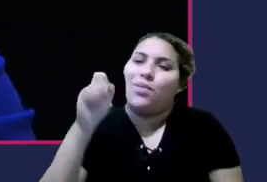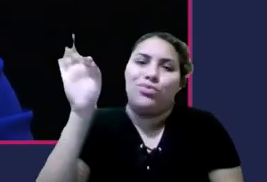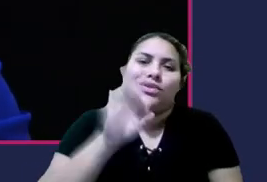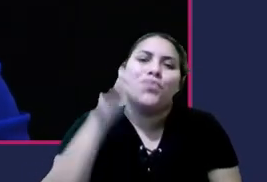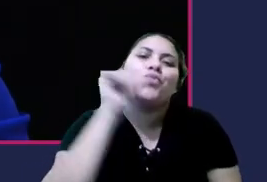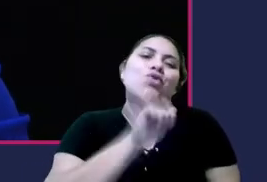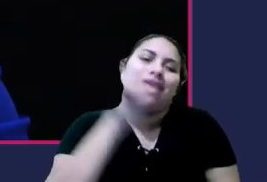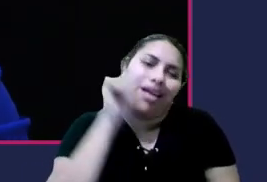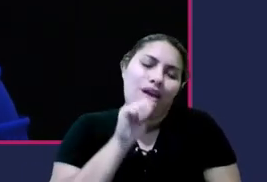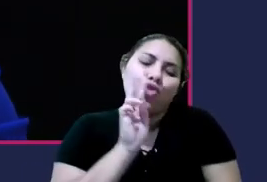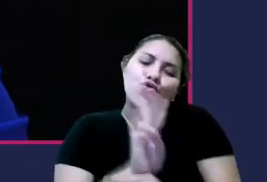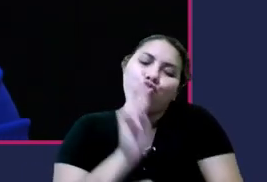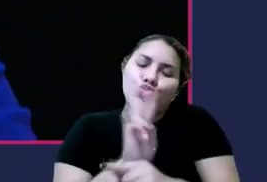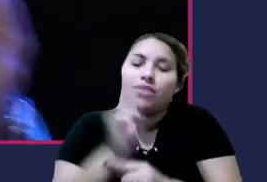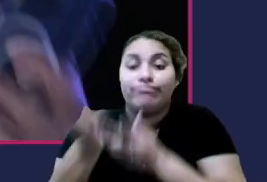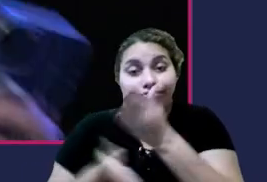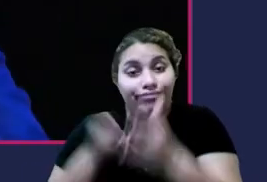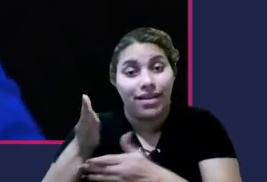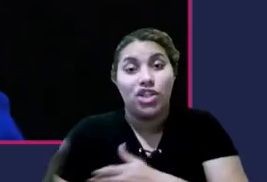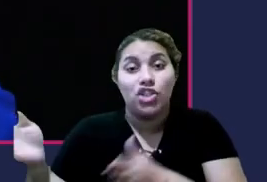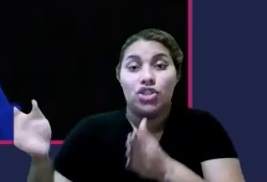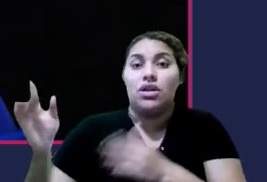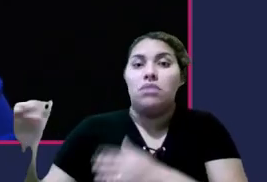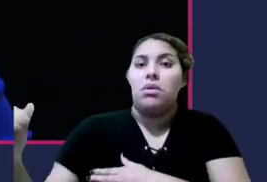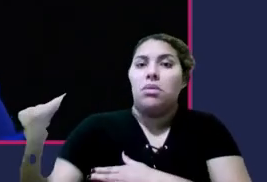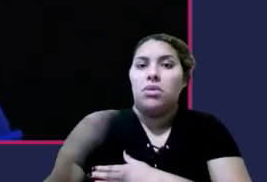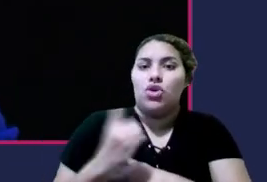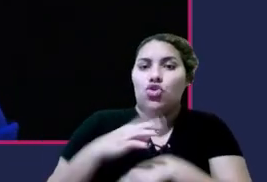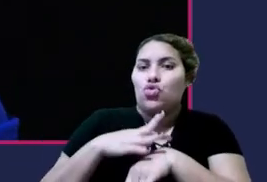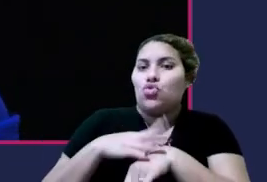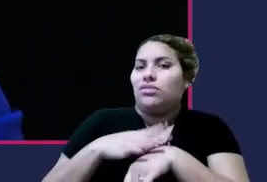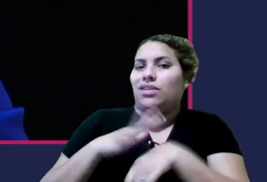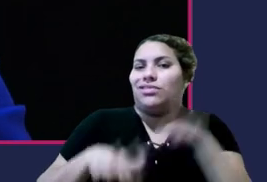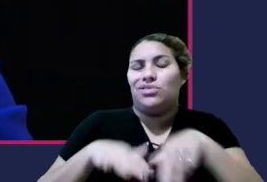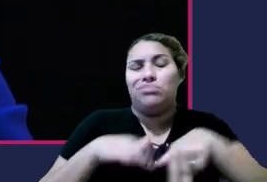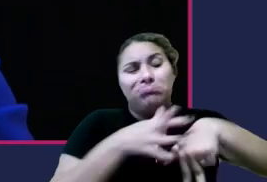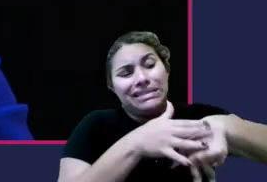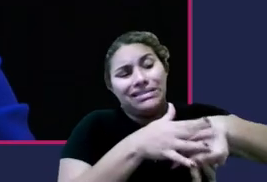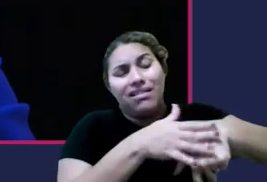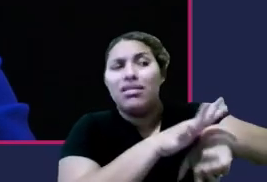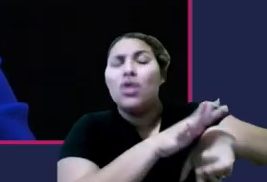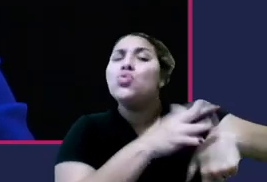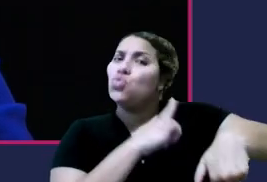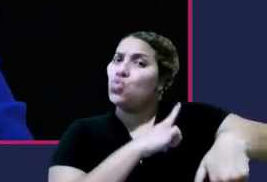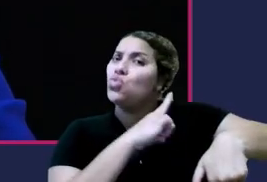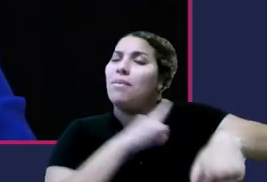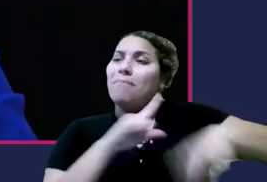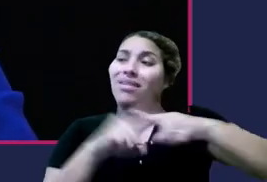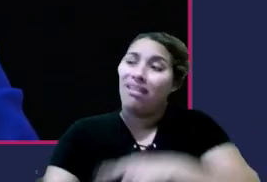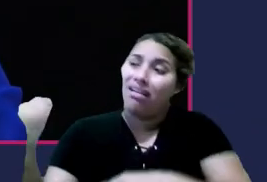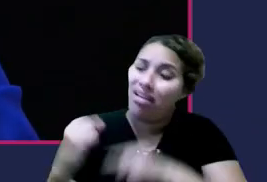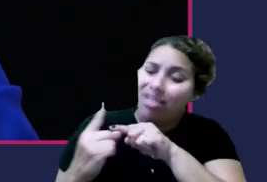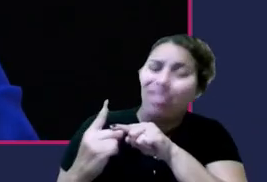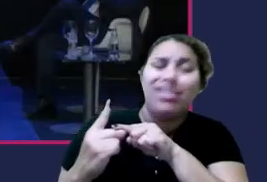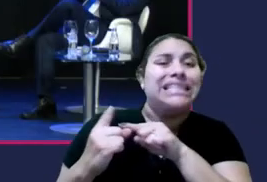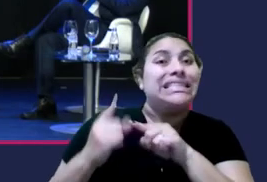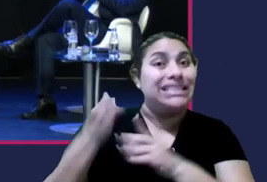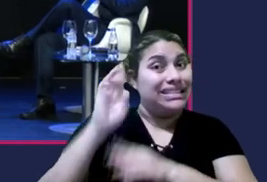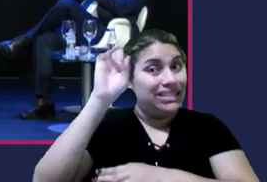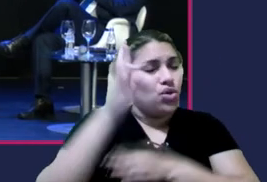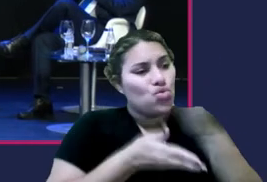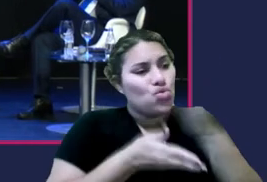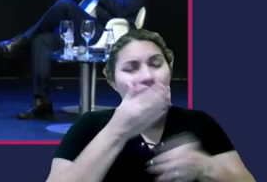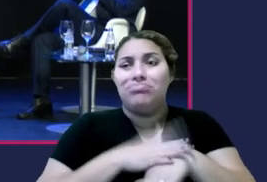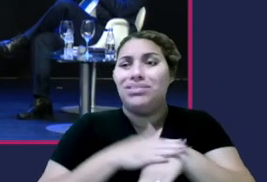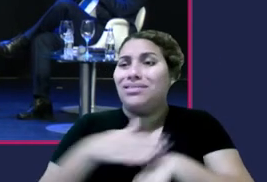99.9%, 100%, they are women. They come to us sicker than the patient. So we are here to